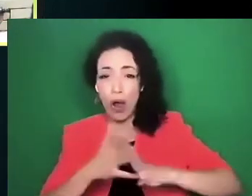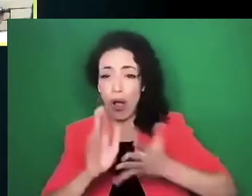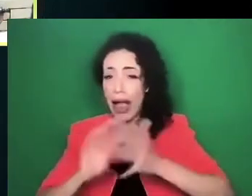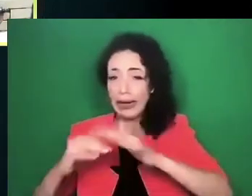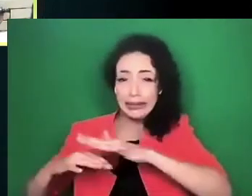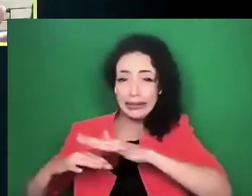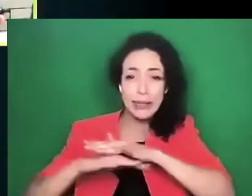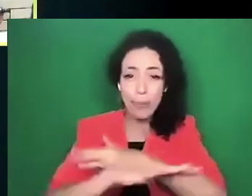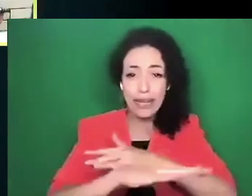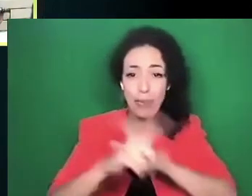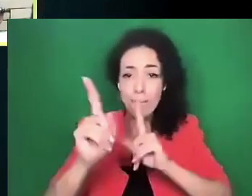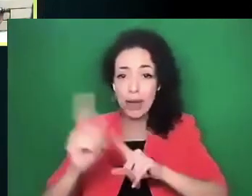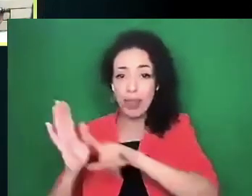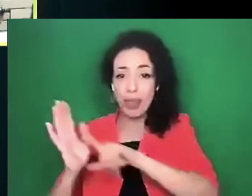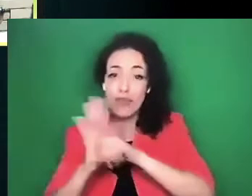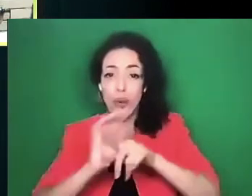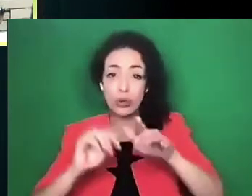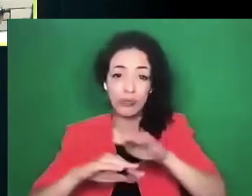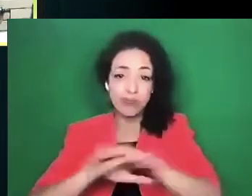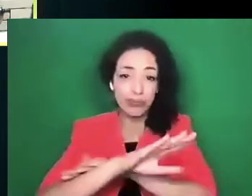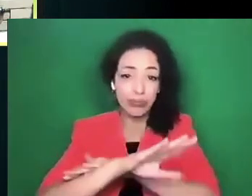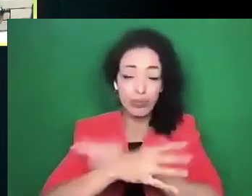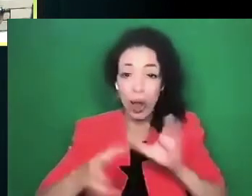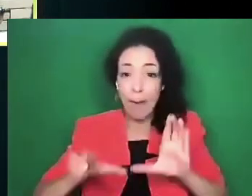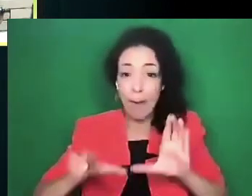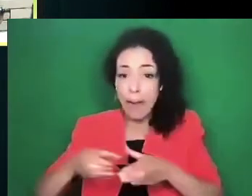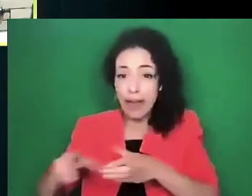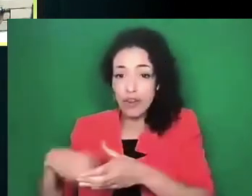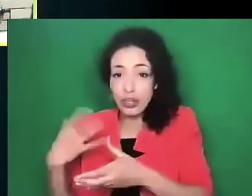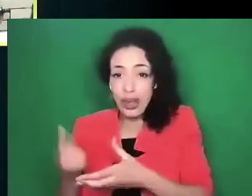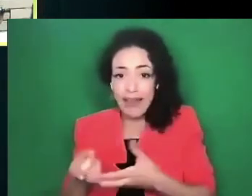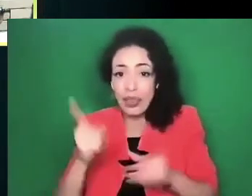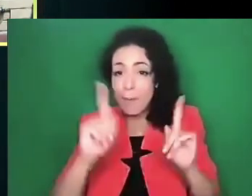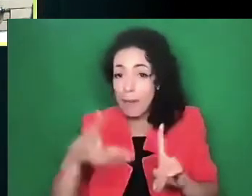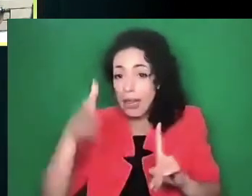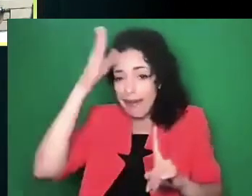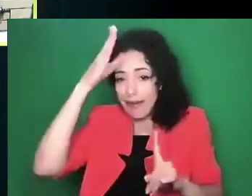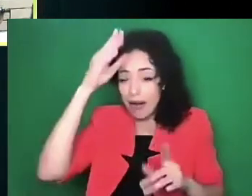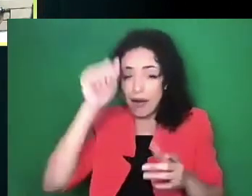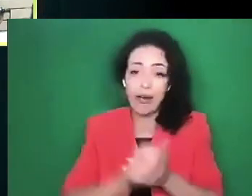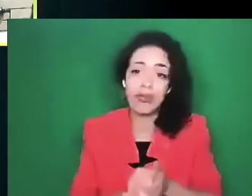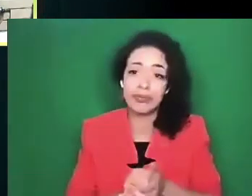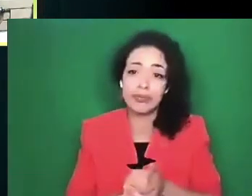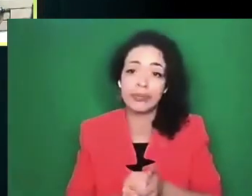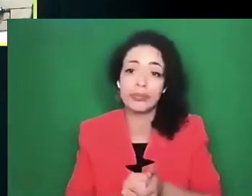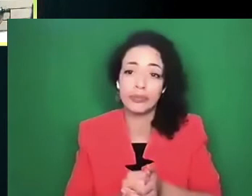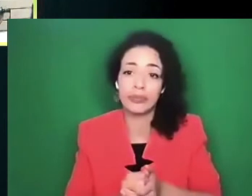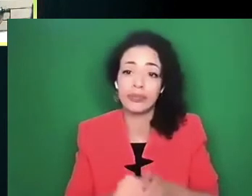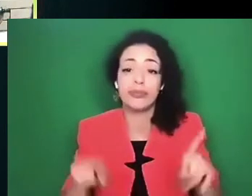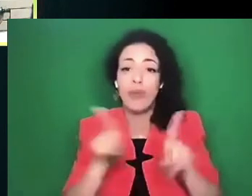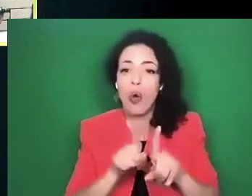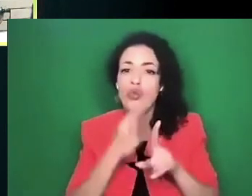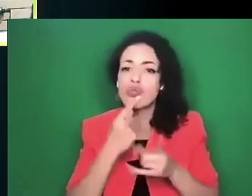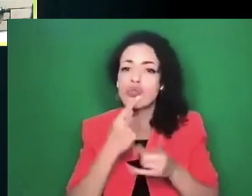know, the minorities that we have, between the people of Iraq, as well as between the urban and the rural. There's a